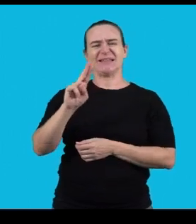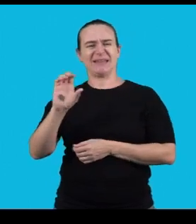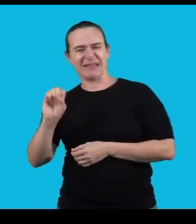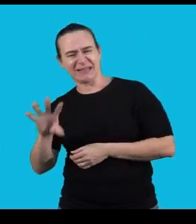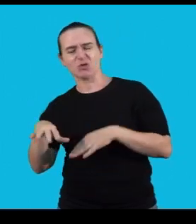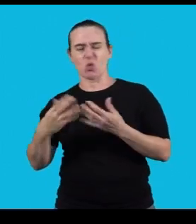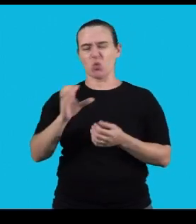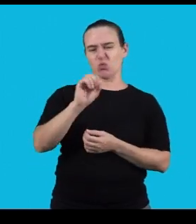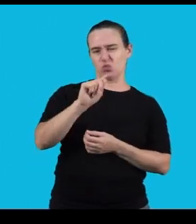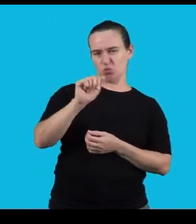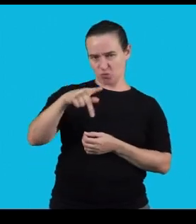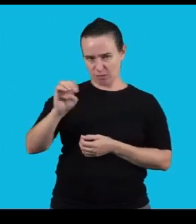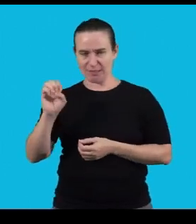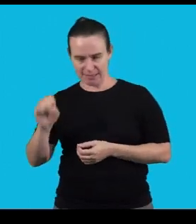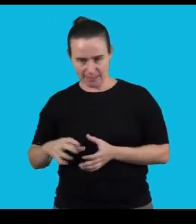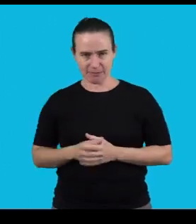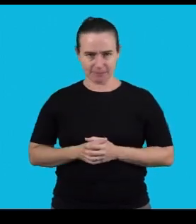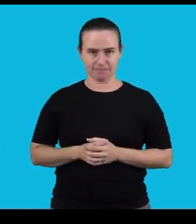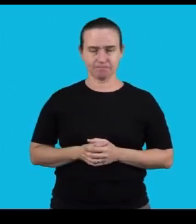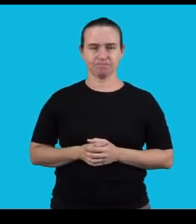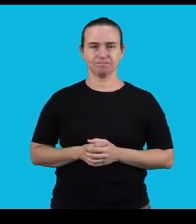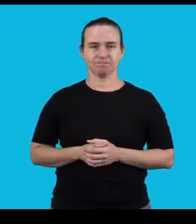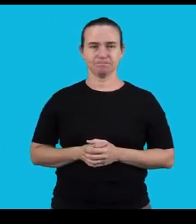stapes. So you can